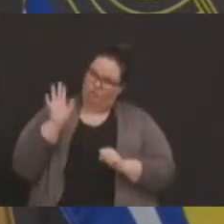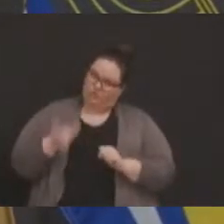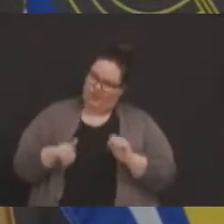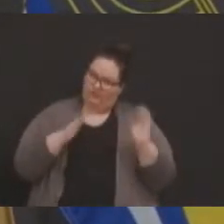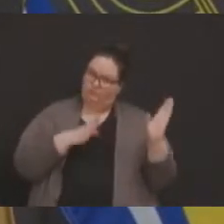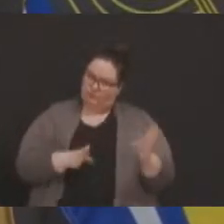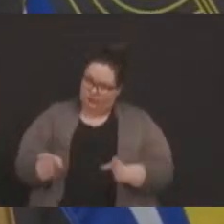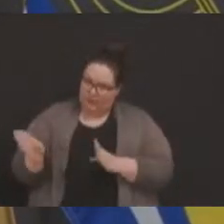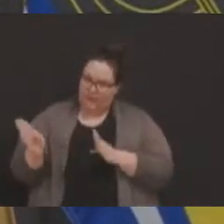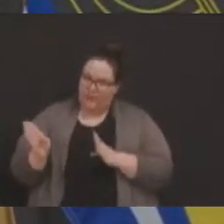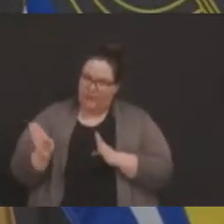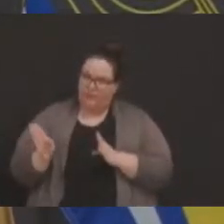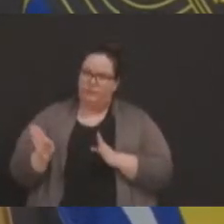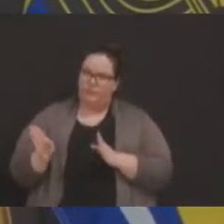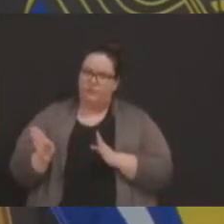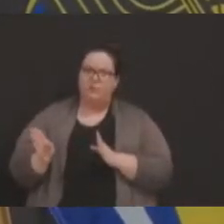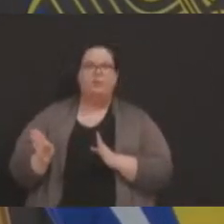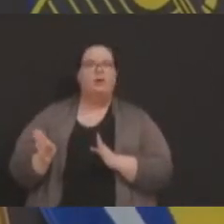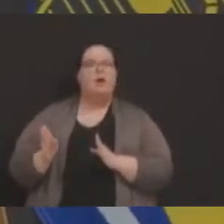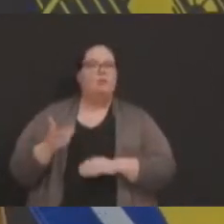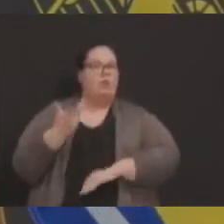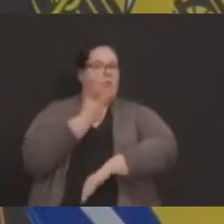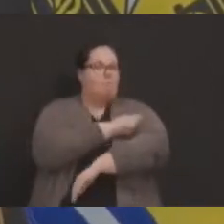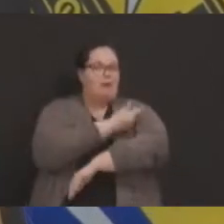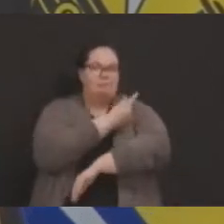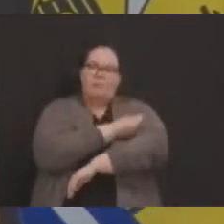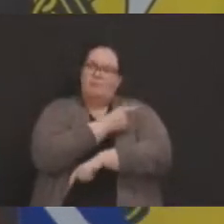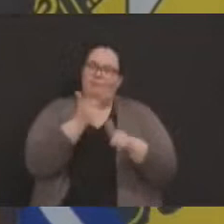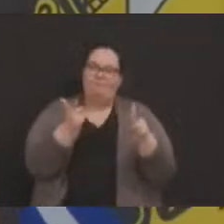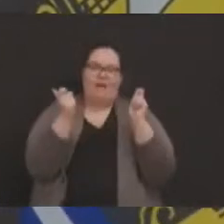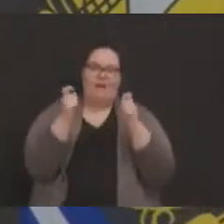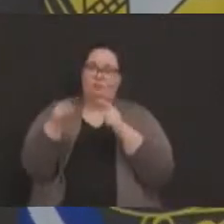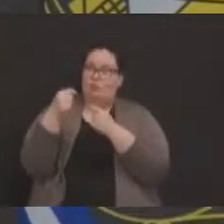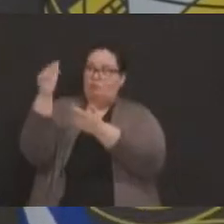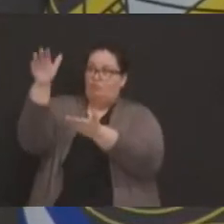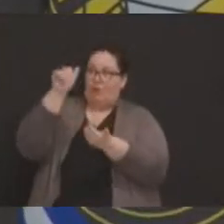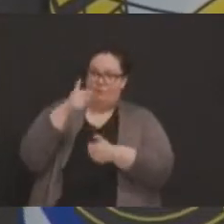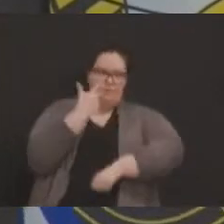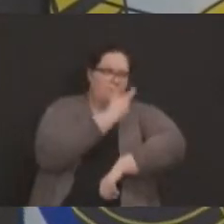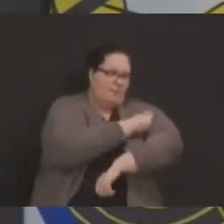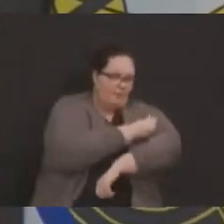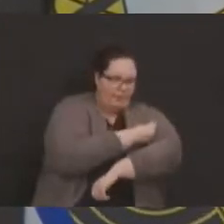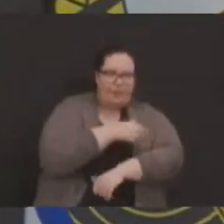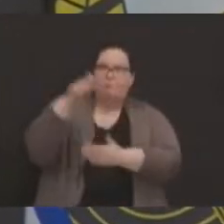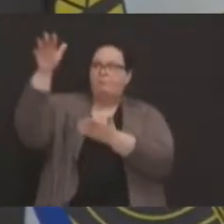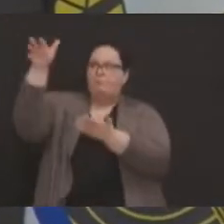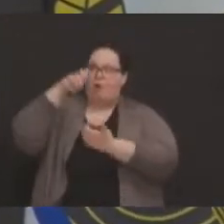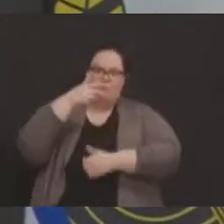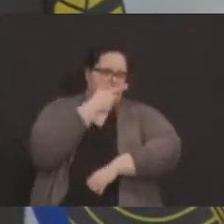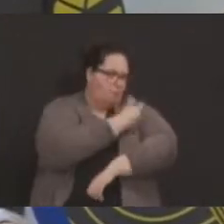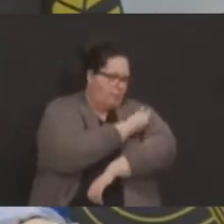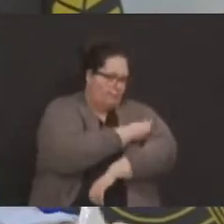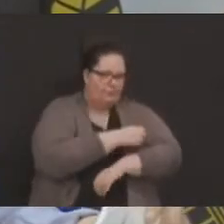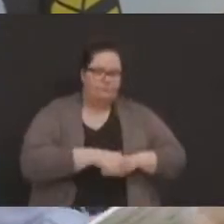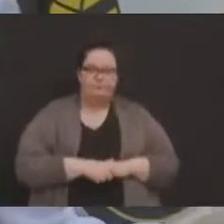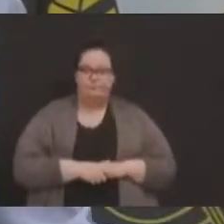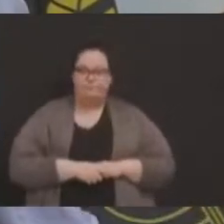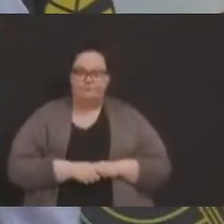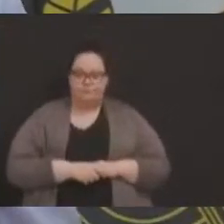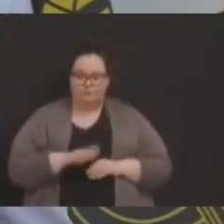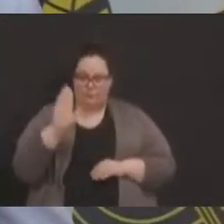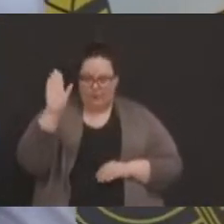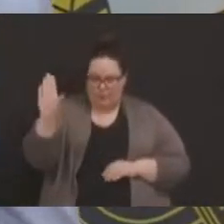And are you in a position, Sarah, or have you, Sarah? Ottawa? Sarah, just let the doctor answer first. Sorry. Oh,